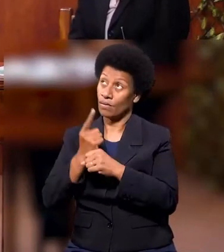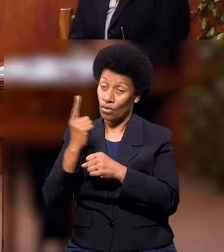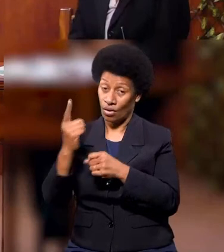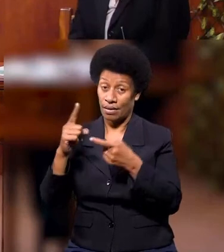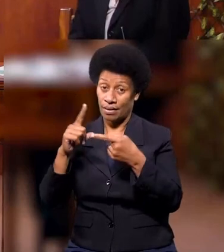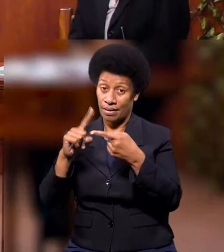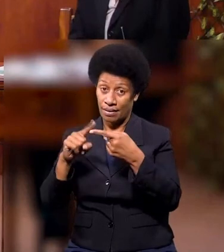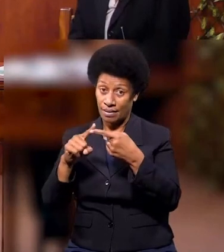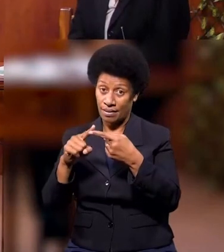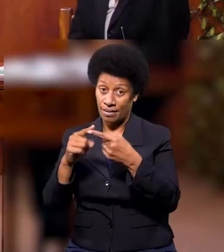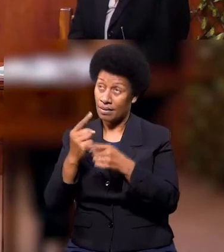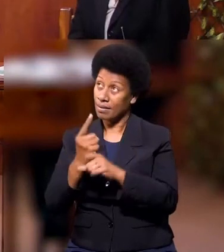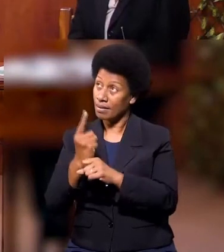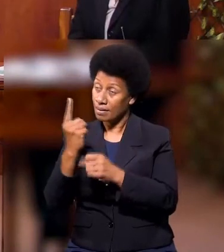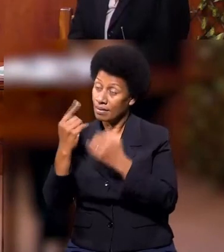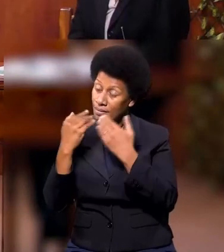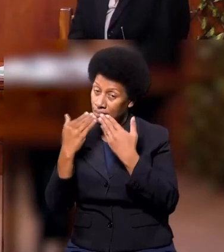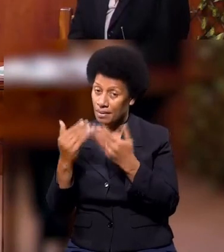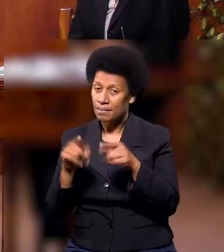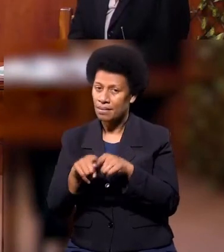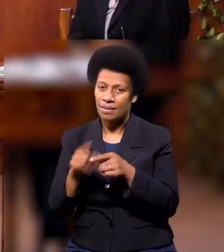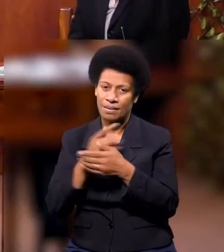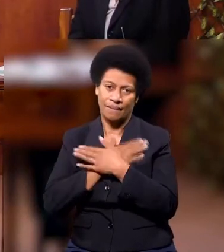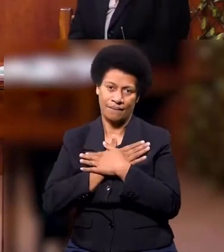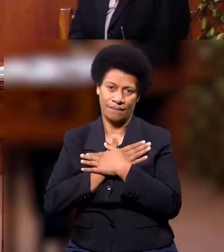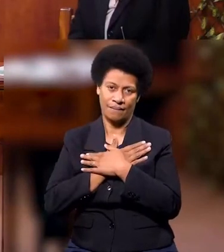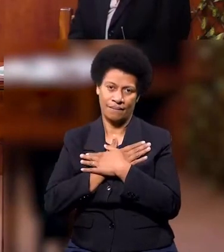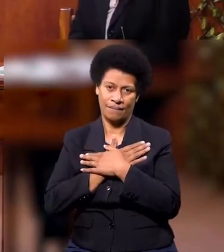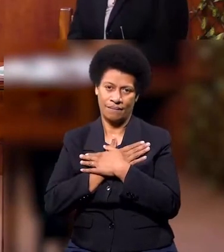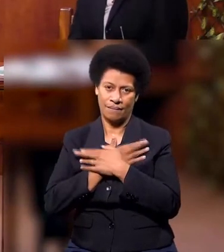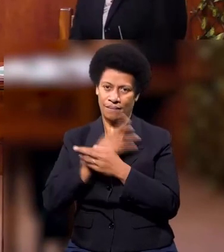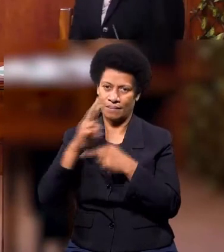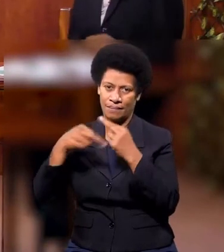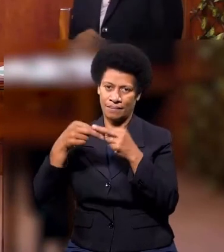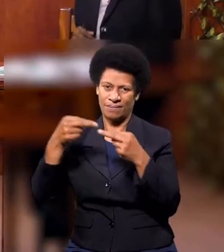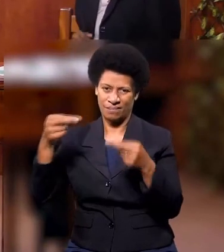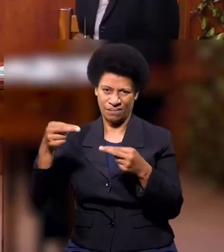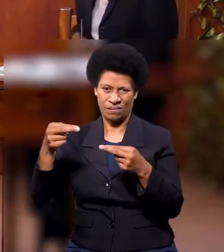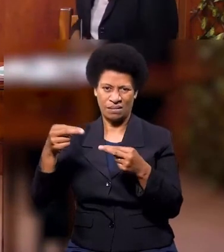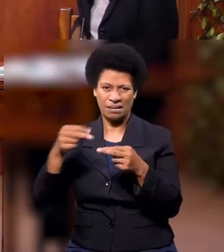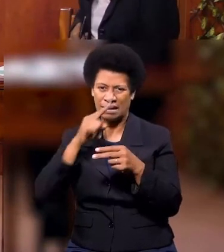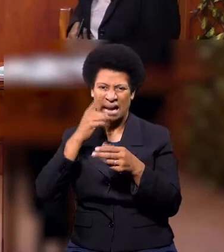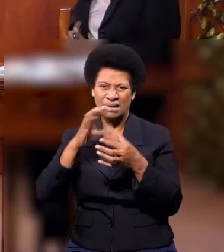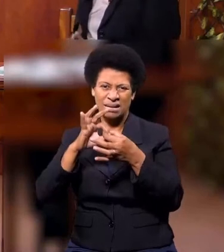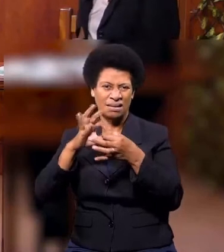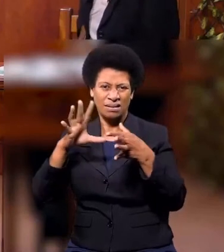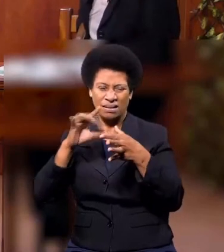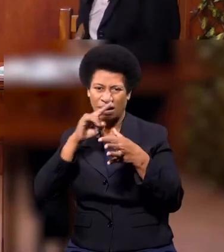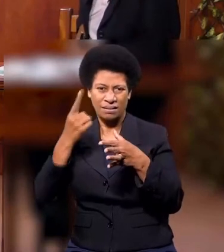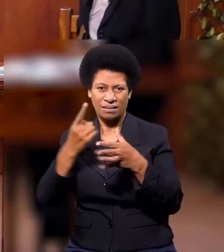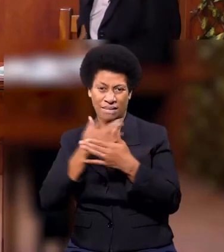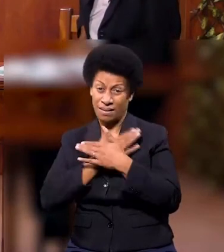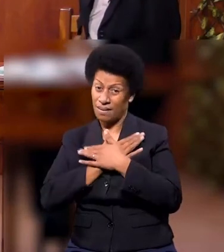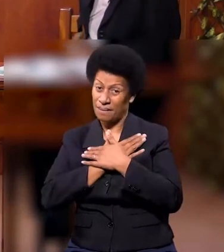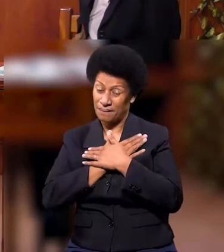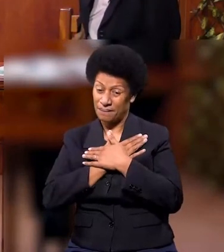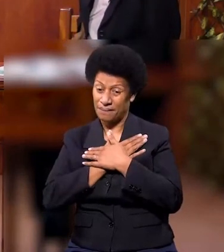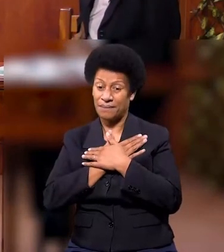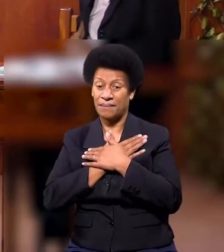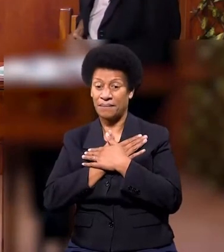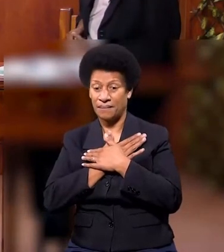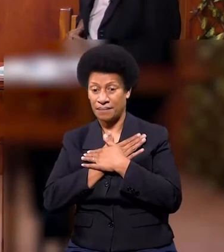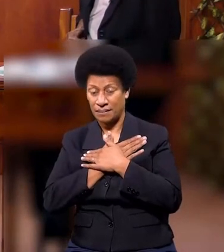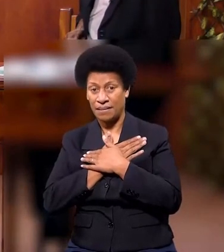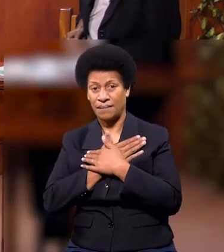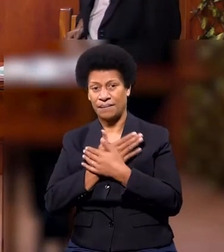God and you obeying God, it just means the same thing. It just means the same thing. It's they are not separated. No. Is that the right